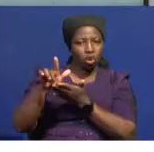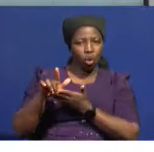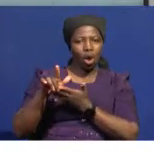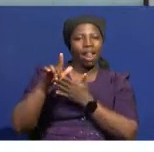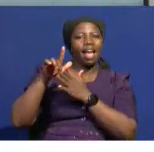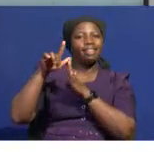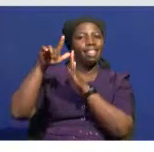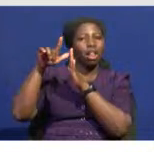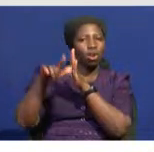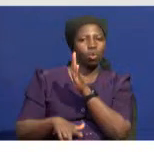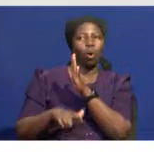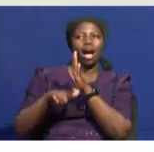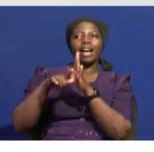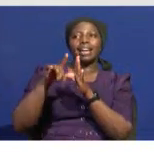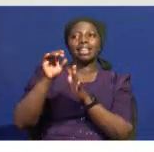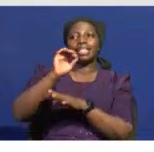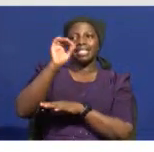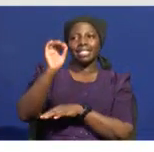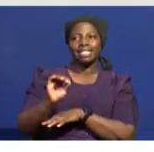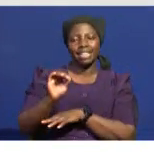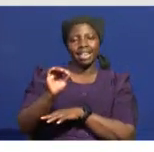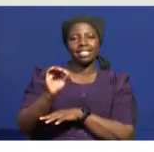rate.